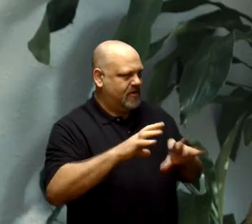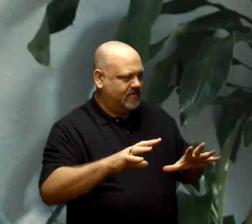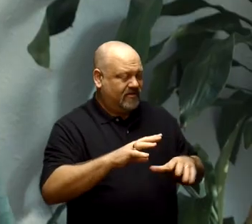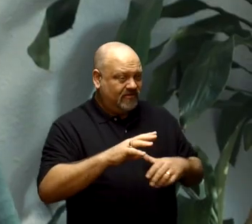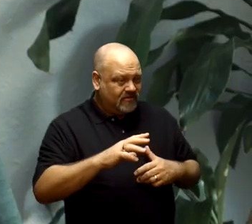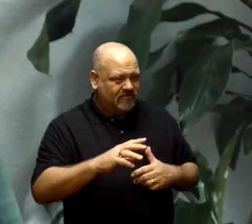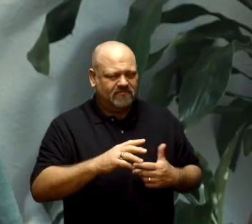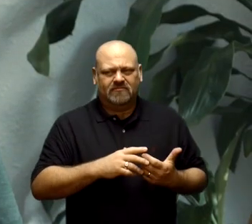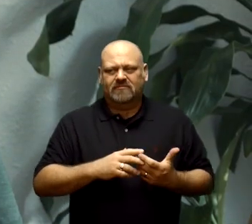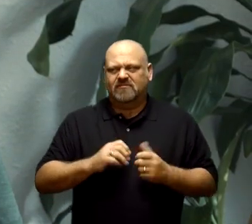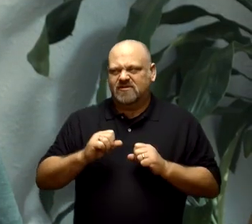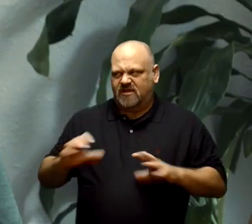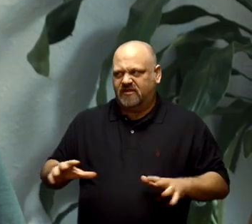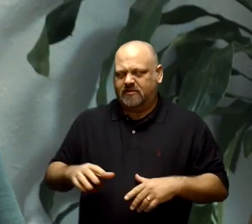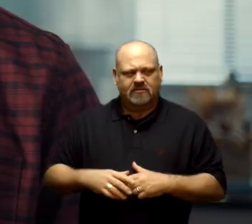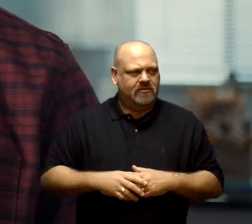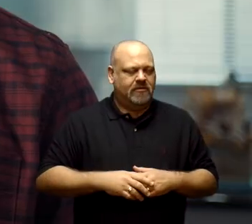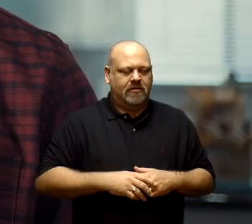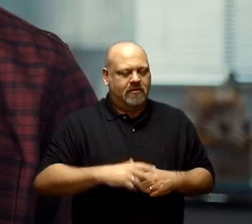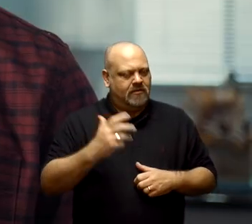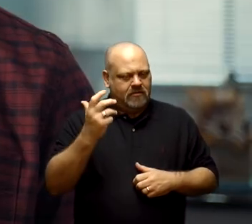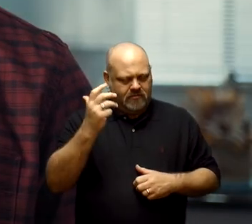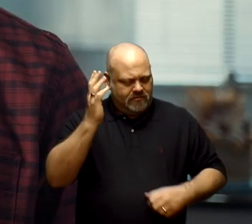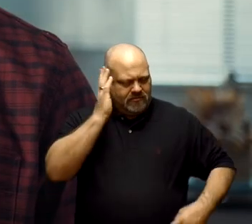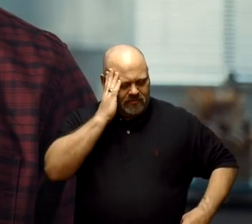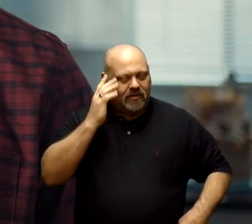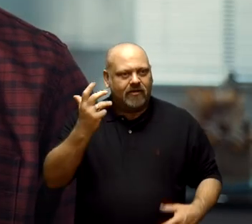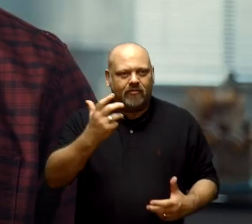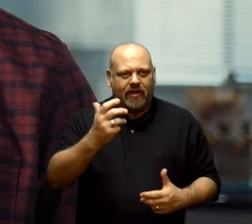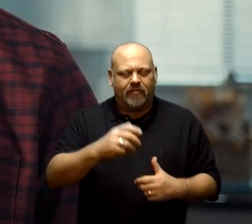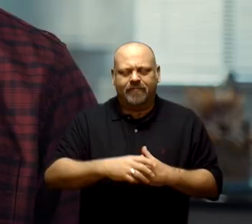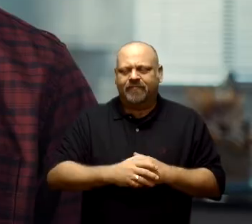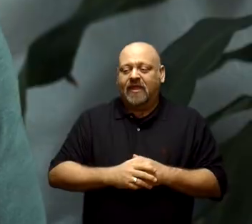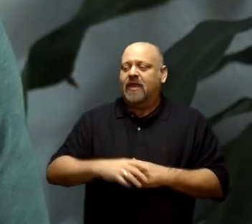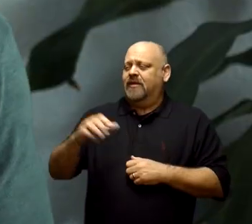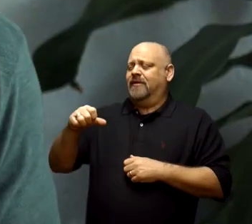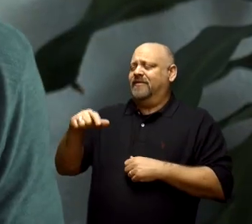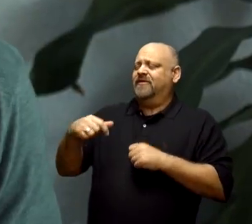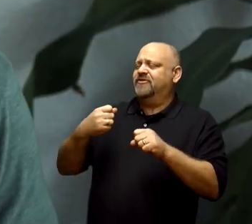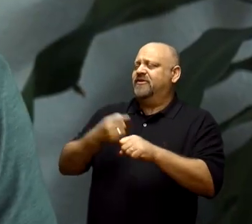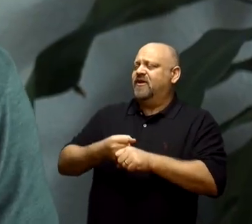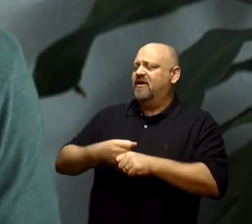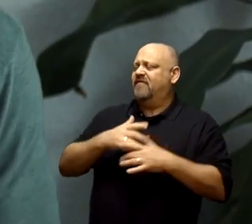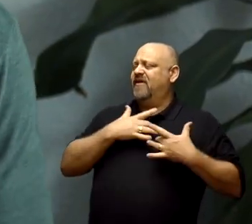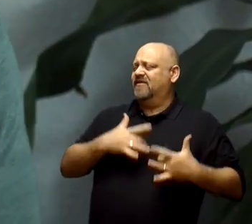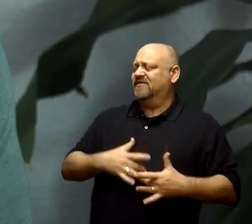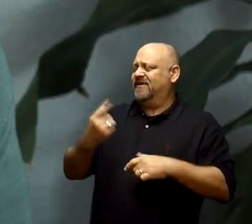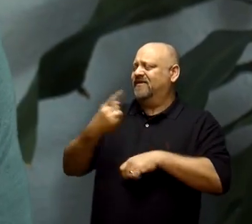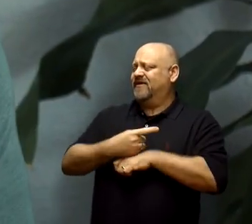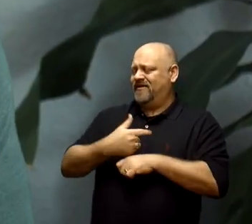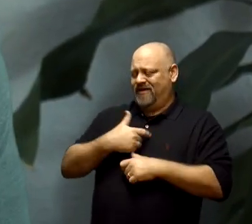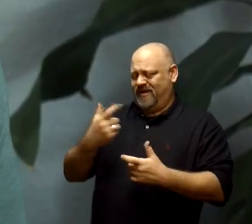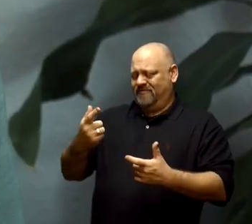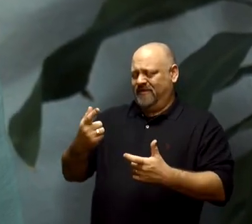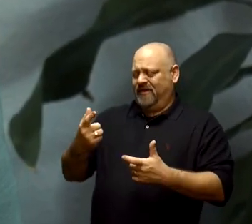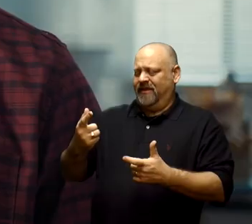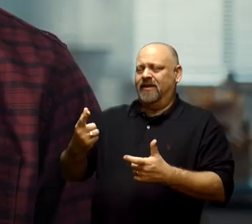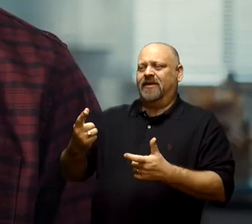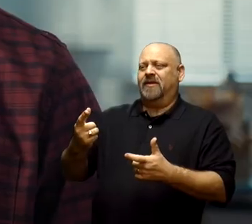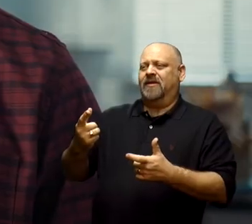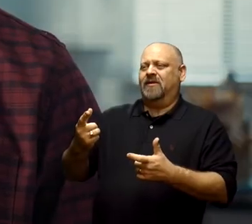Nothing. Nothing. Diabolical. Yep, this year for Valentine's Day, I'm the